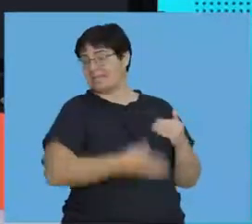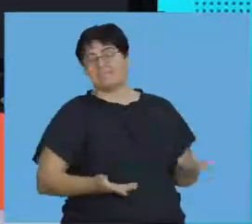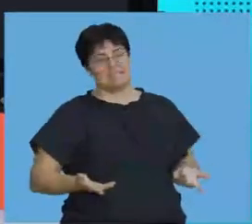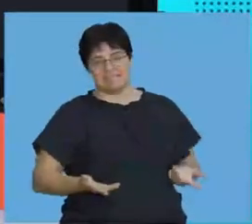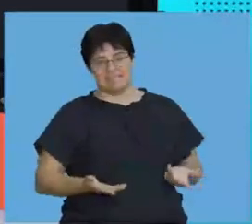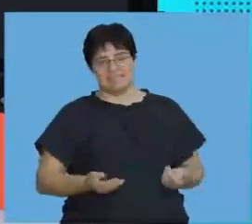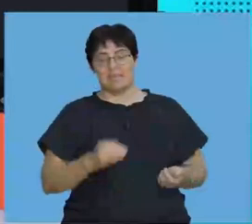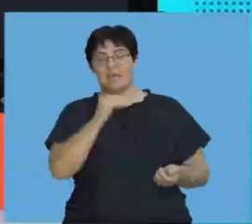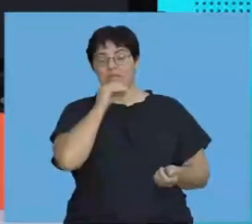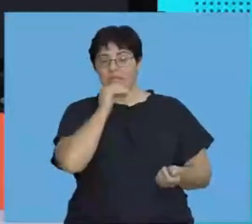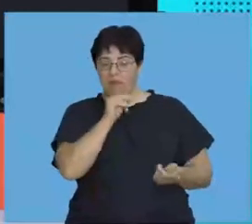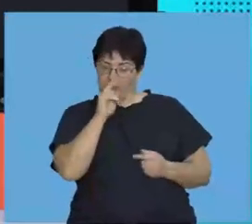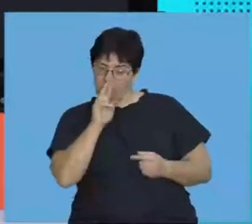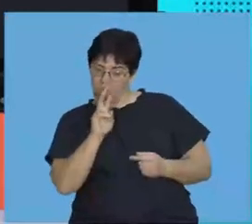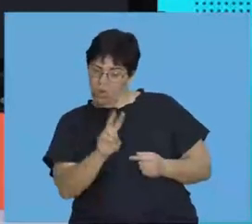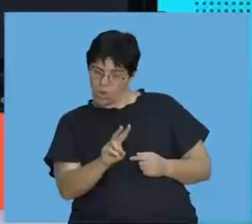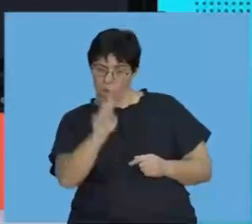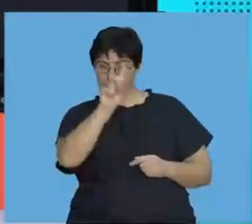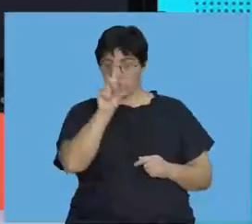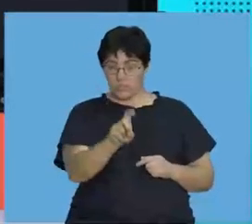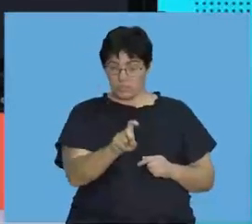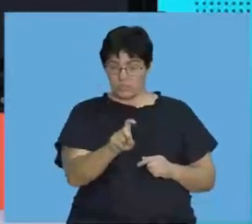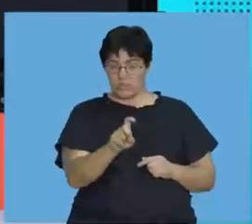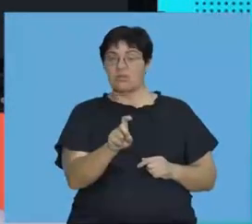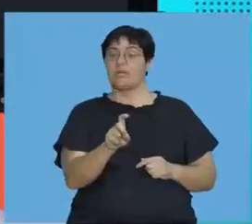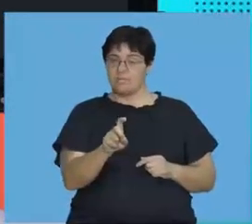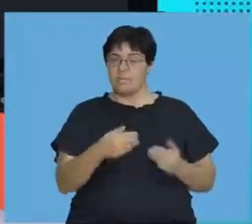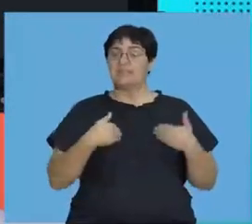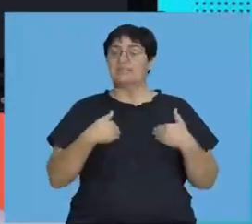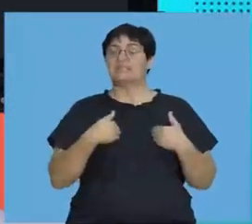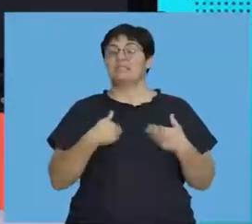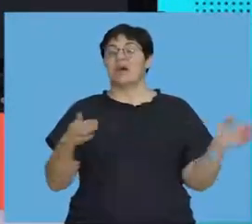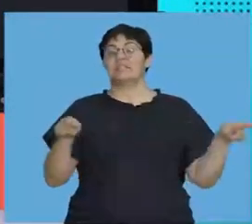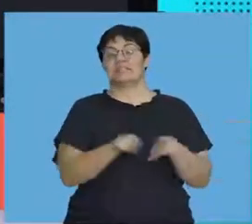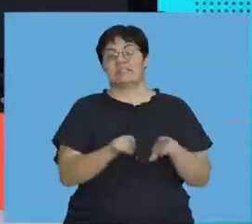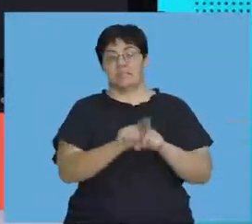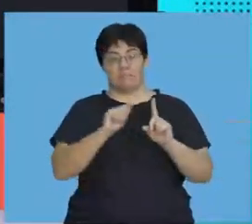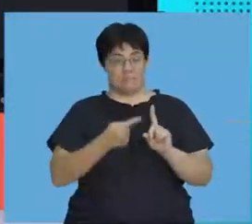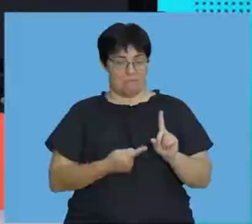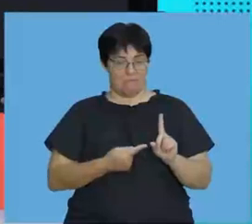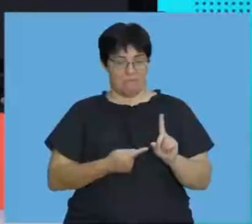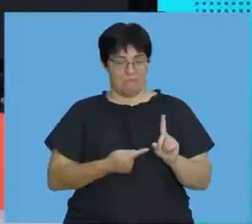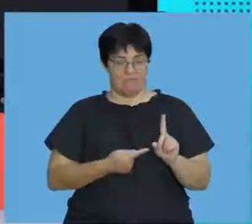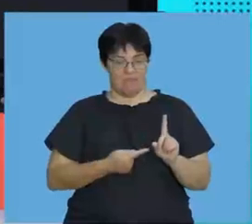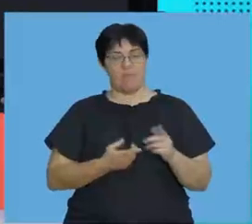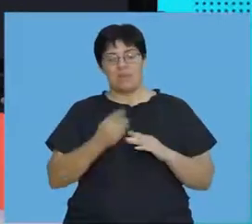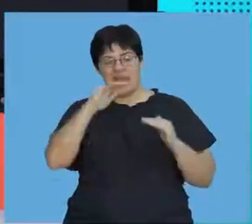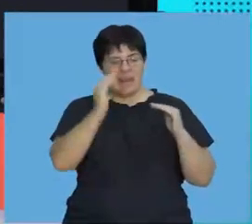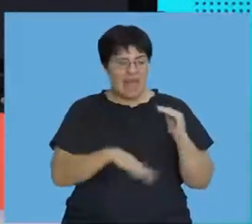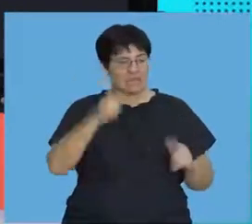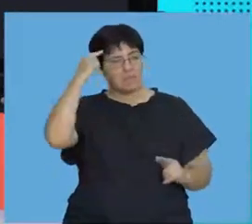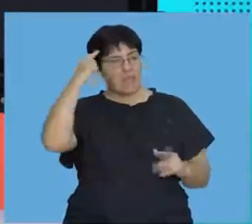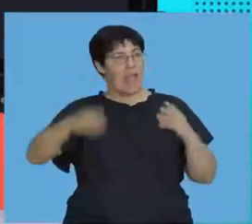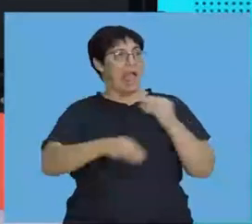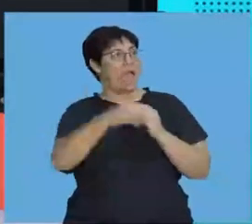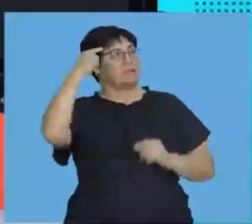It just means that every time I look at a question, I'm starting from the same point. So it's one less thing for me to